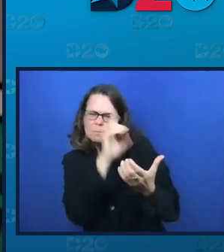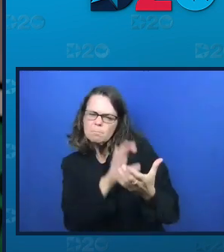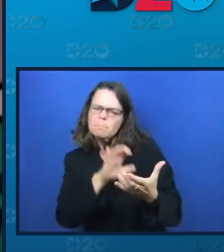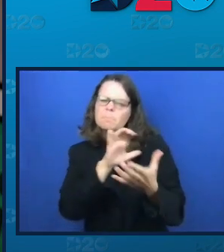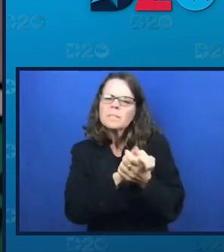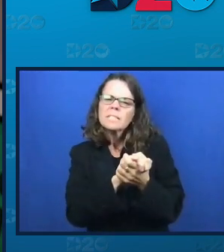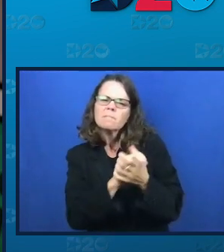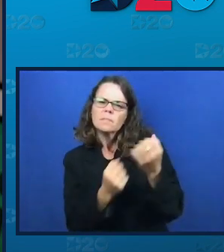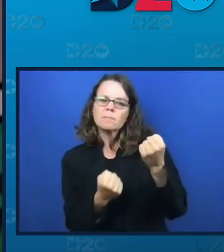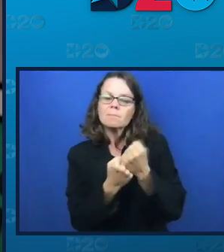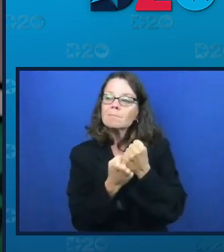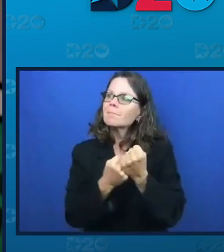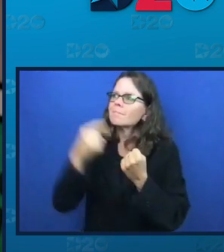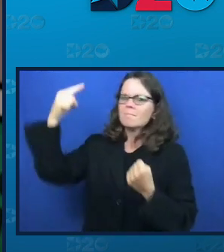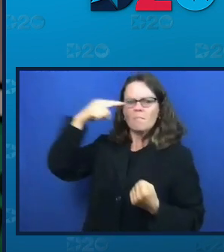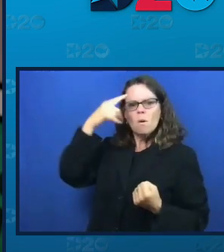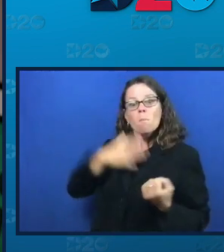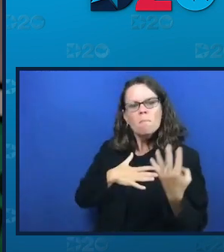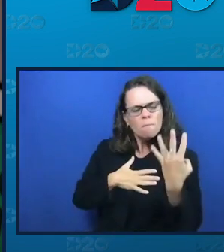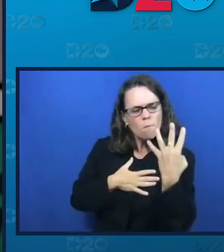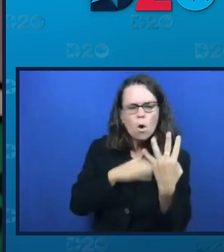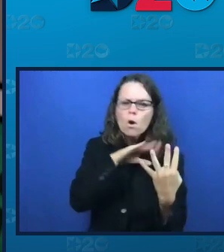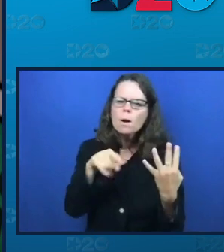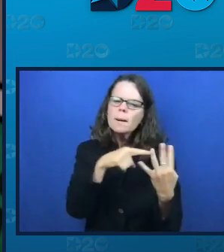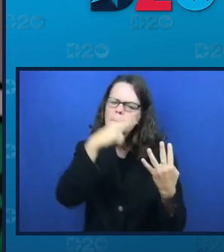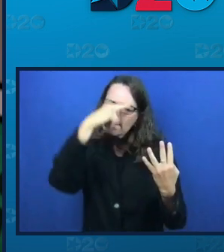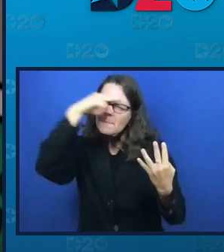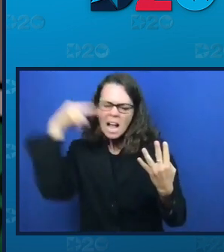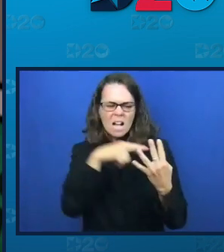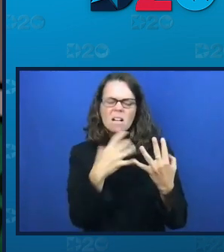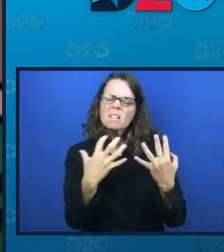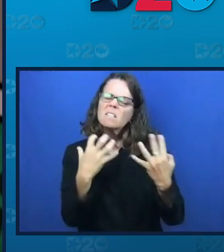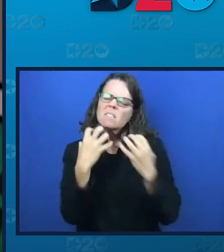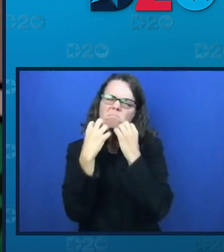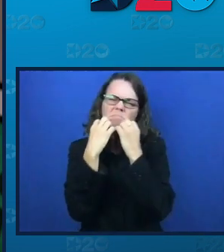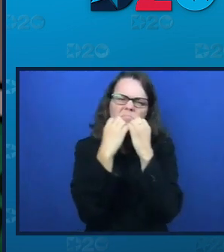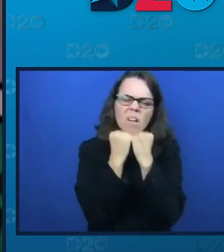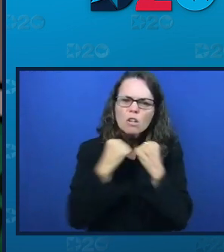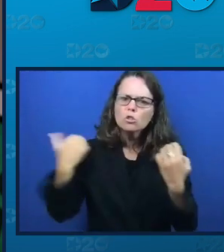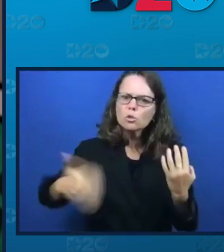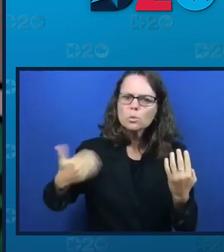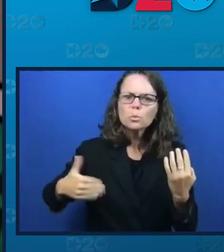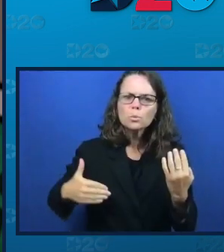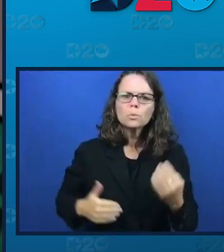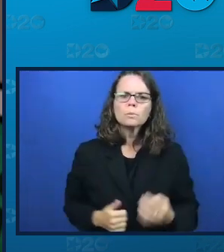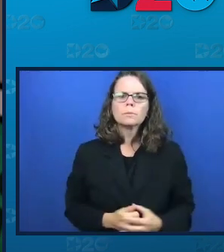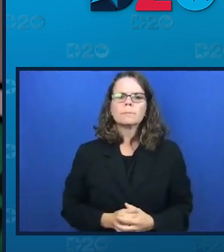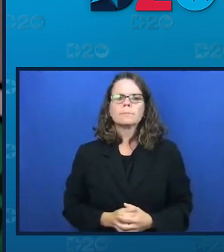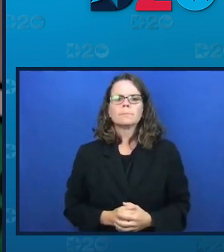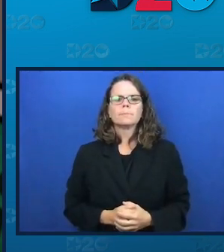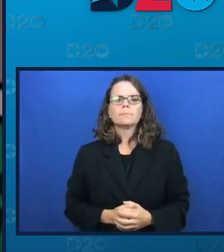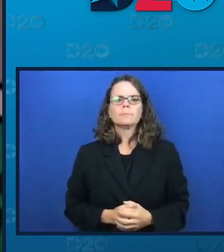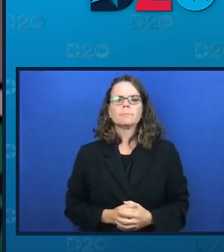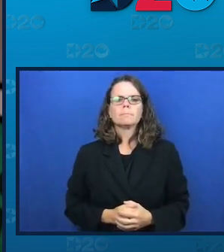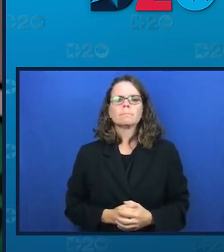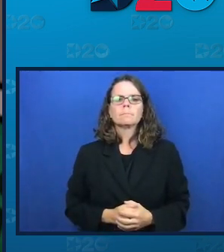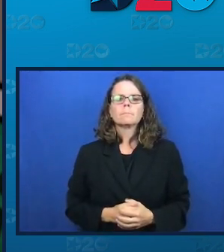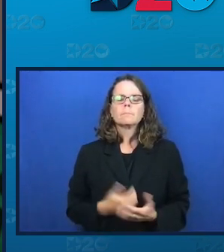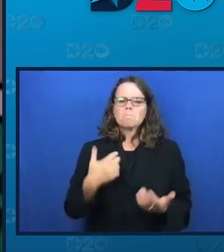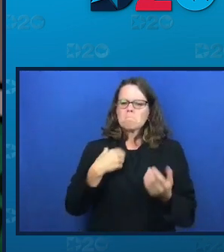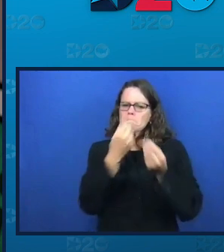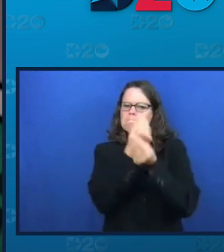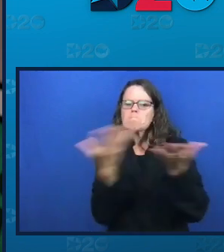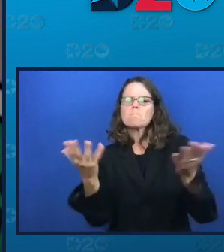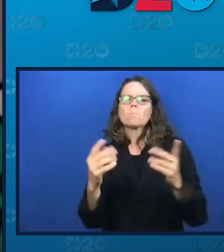matter. In the words of womanist poet Audre Lorde, your silence will not protect